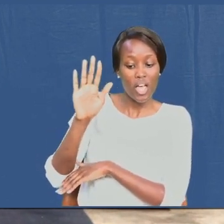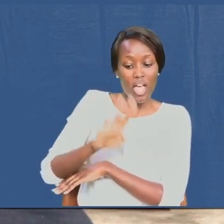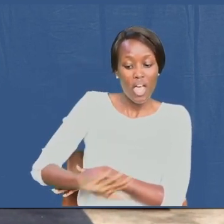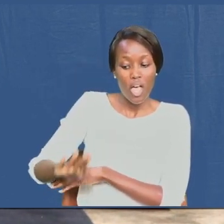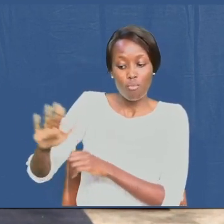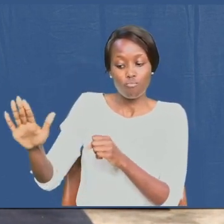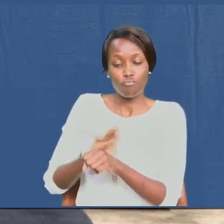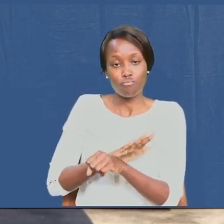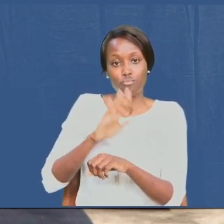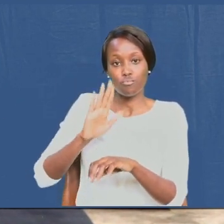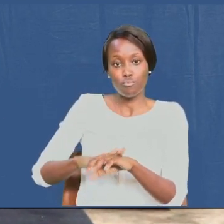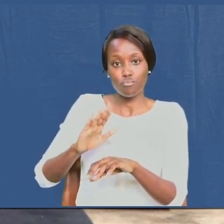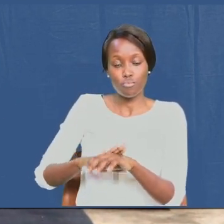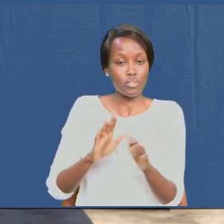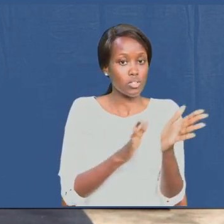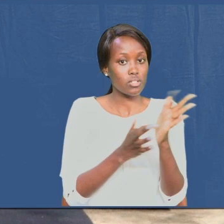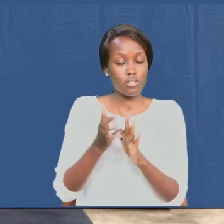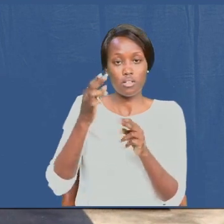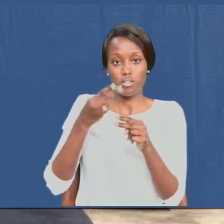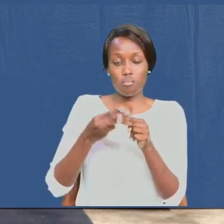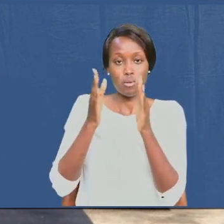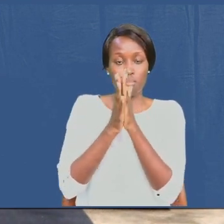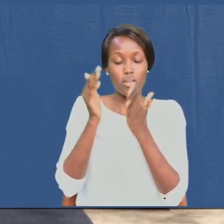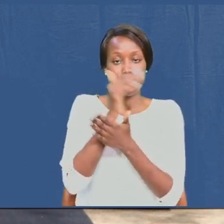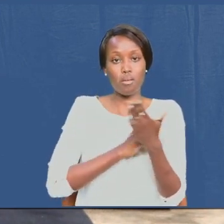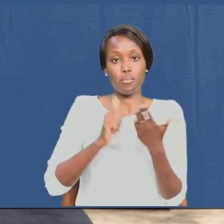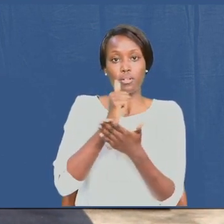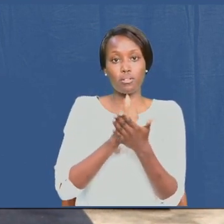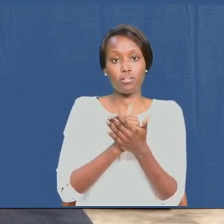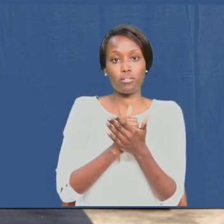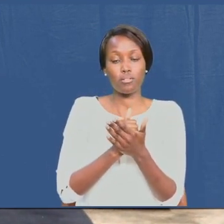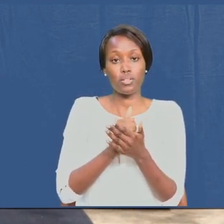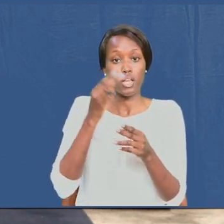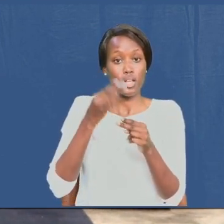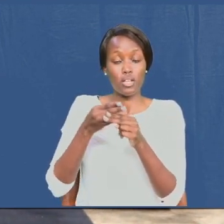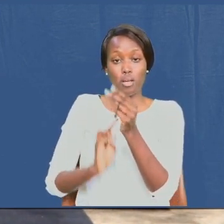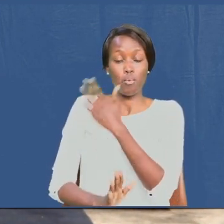way. In Jesus' name, amen. For it is in the